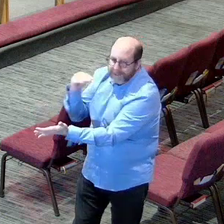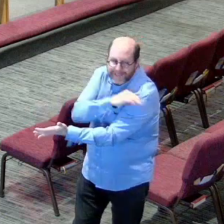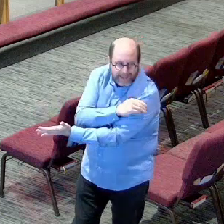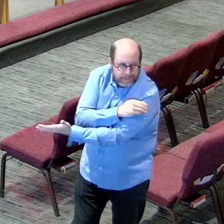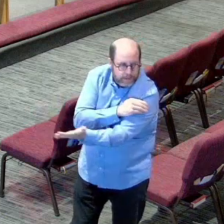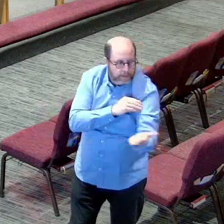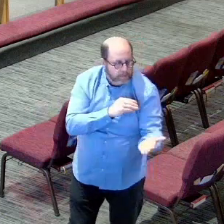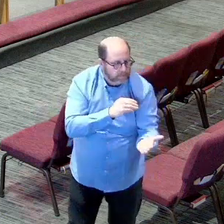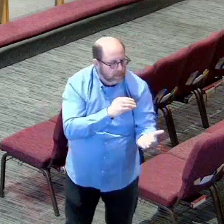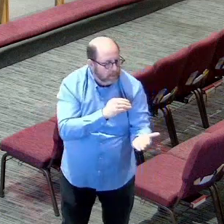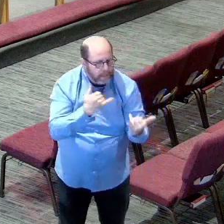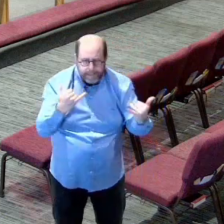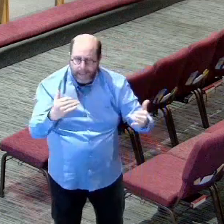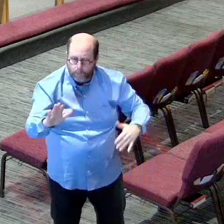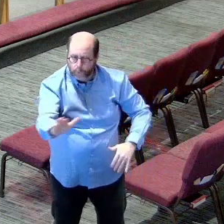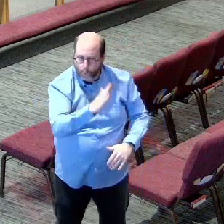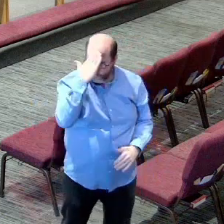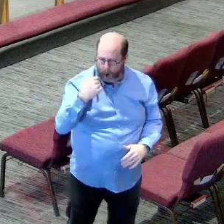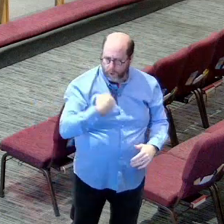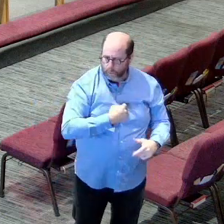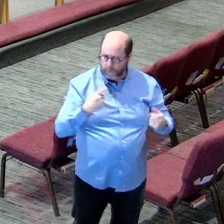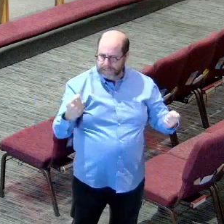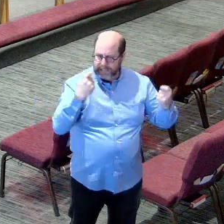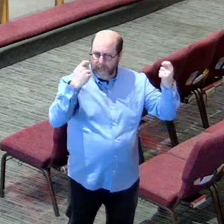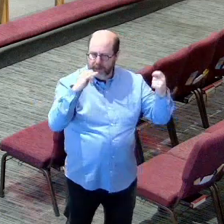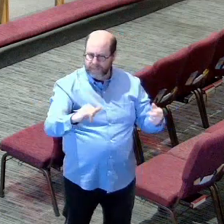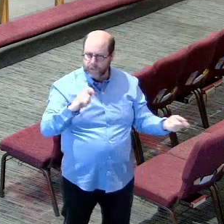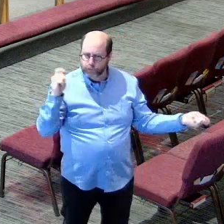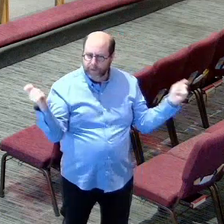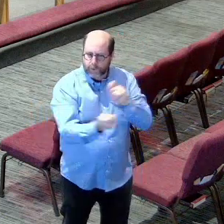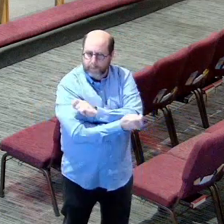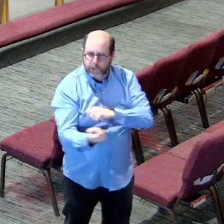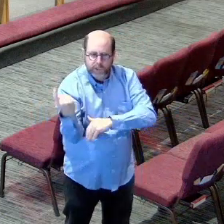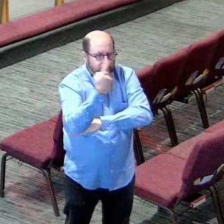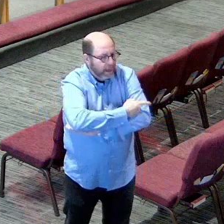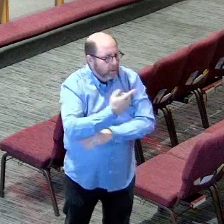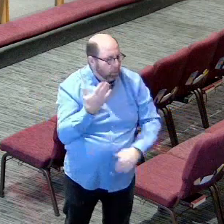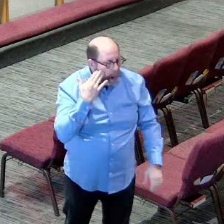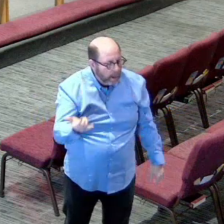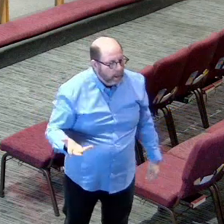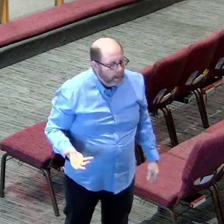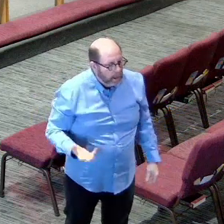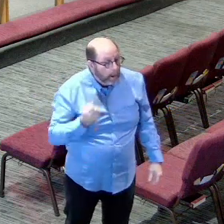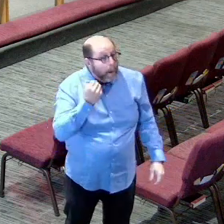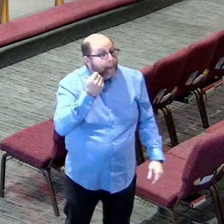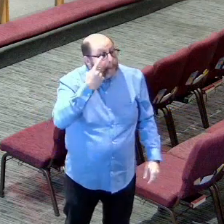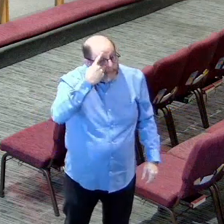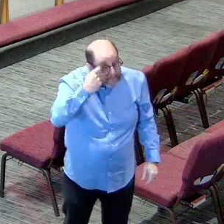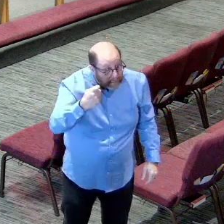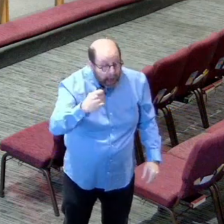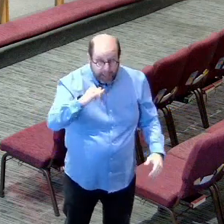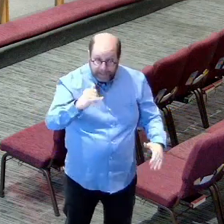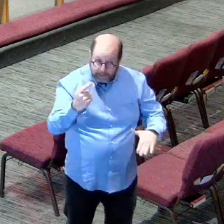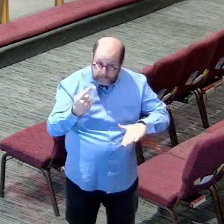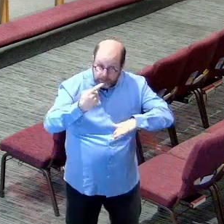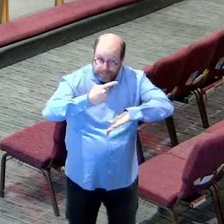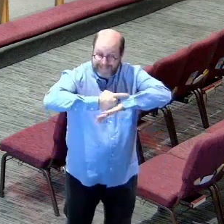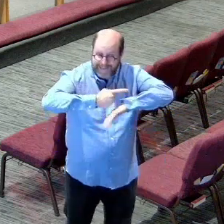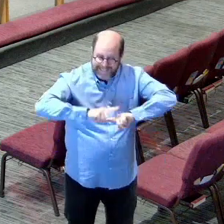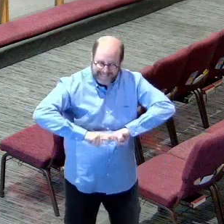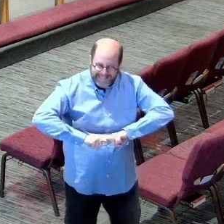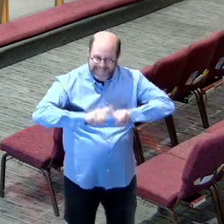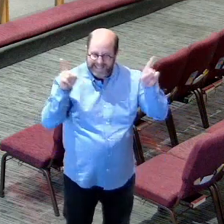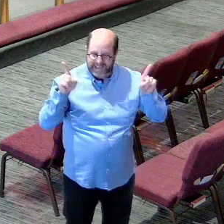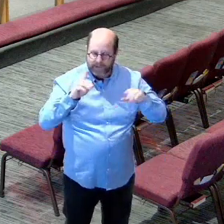Why celebrate Reformation at all? It's different from all the other feasts of the